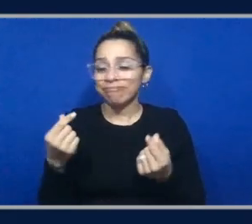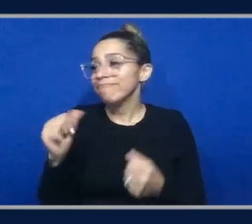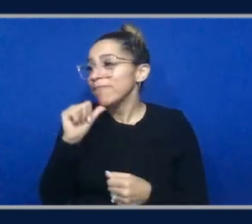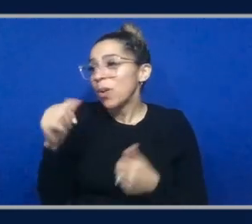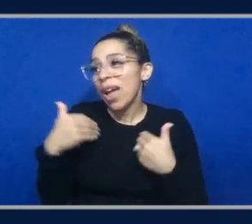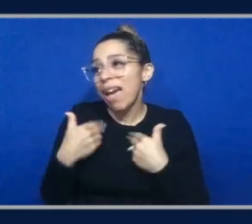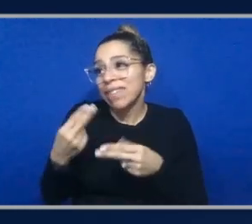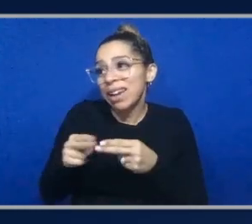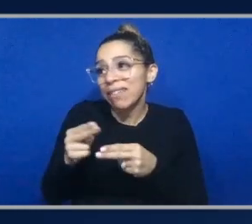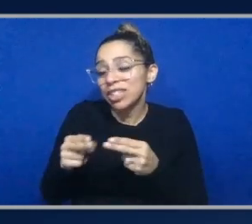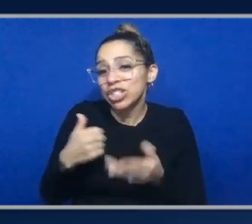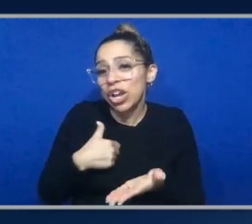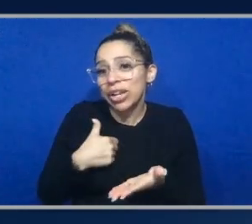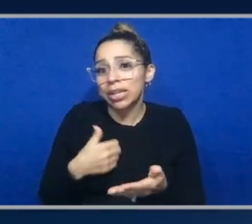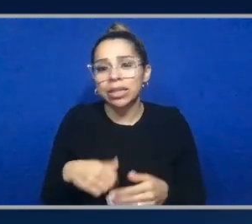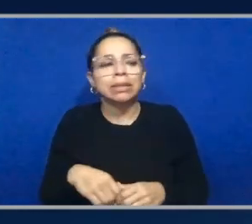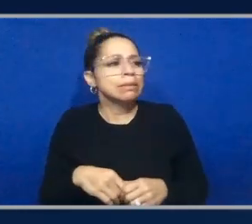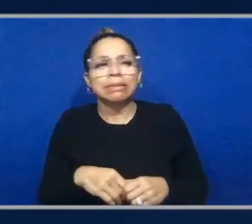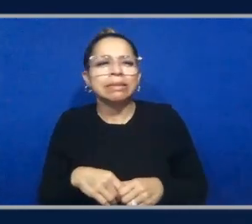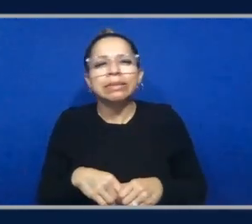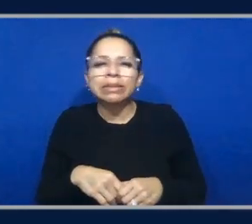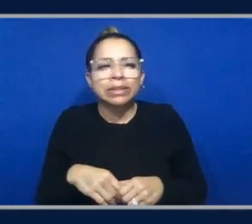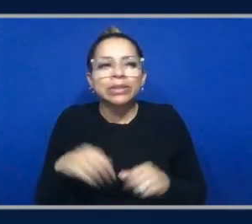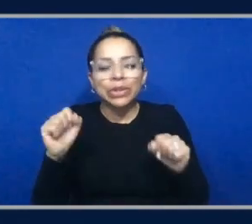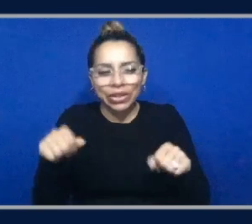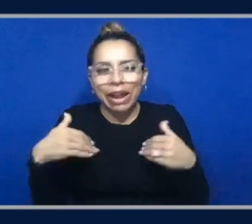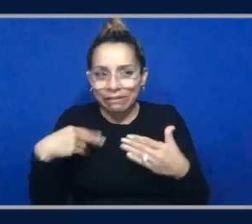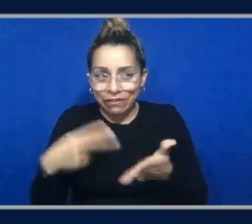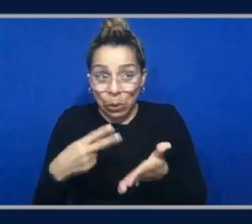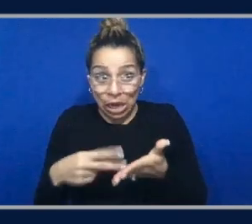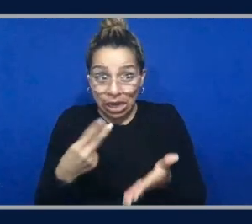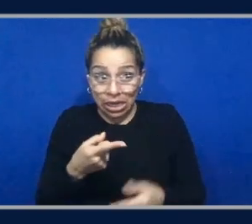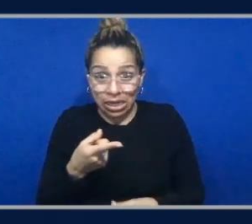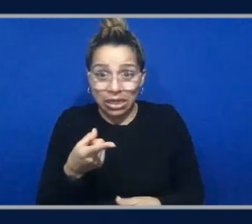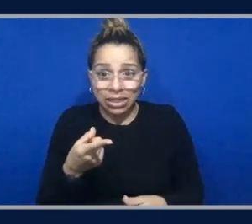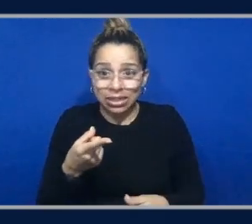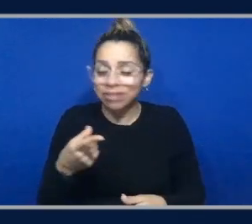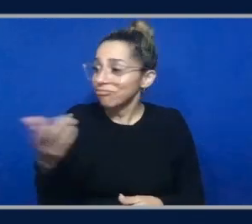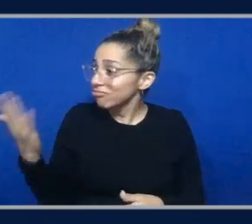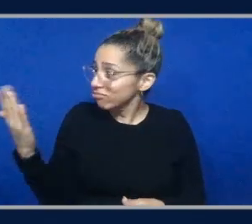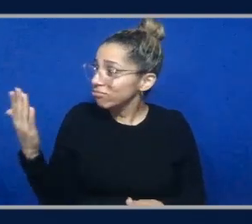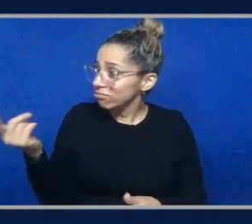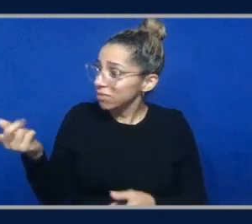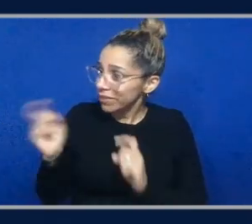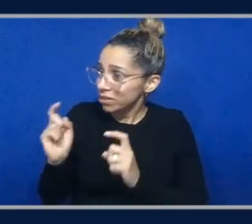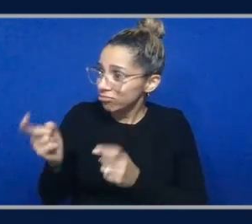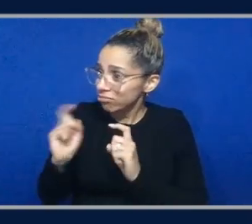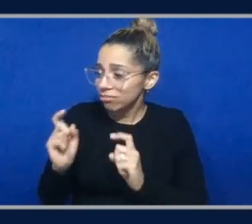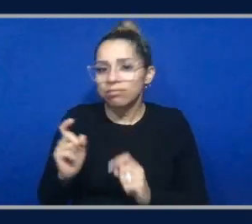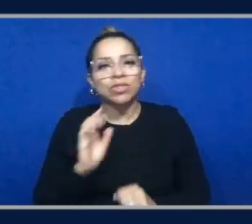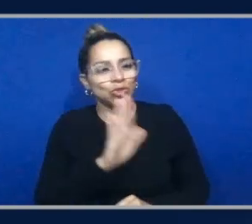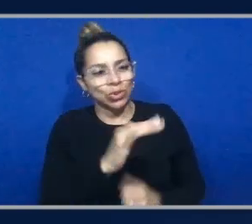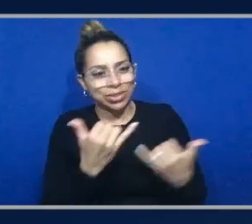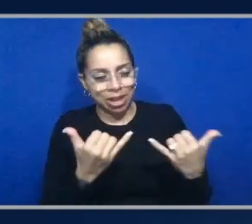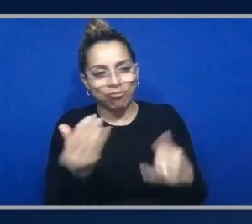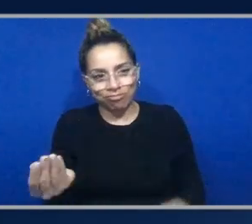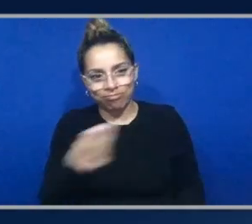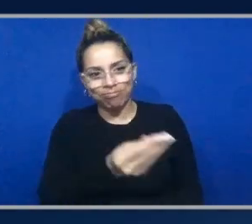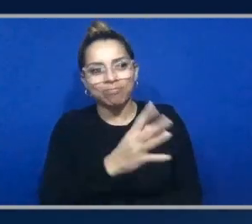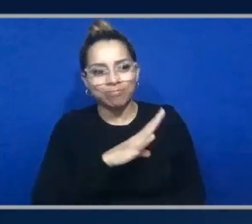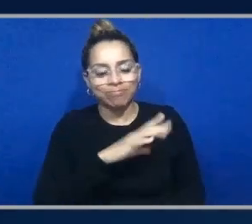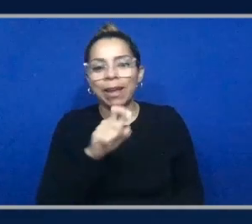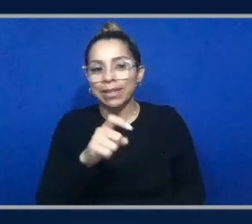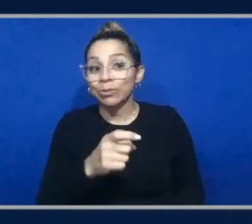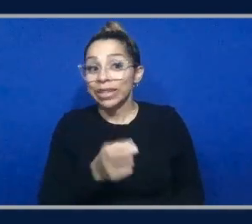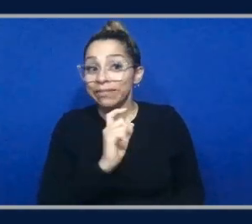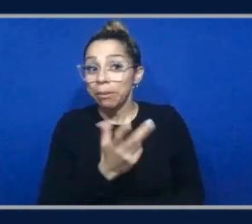You can have the fork if you want it. Well, same. Pass it. Okay, there you go. It's yours now. There we go. Passing the fork. Okay. I will need that Gary, back. would you like my